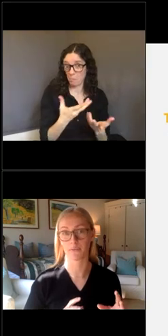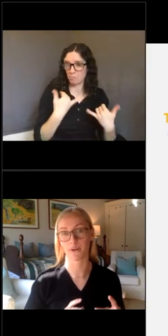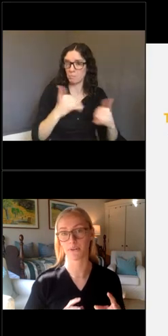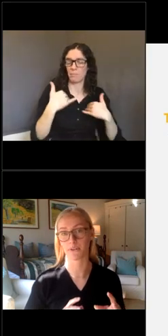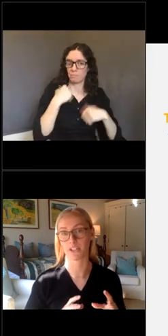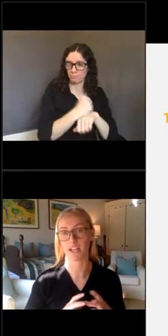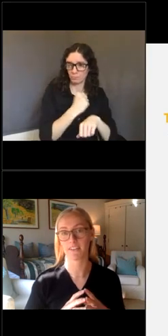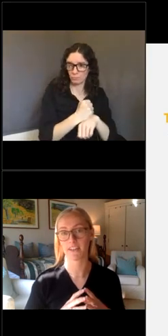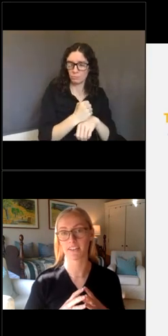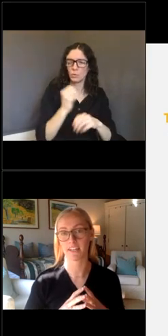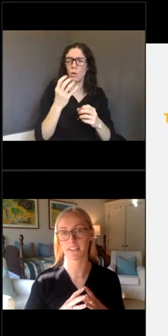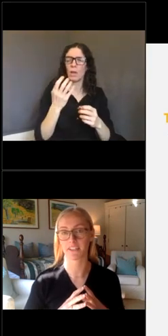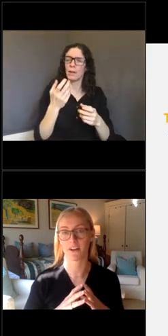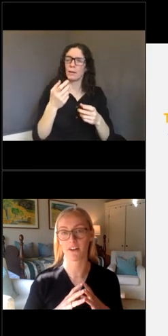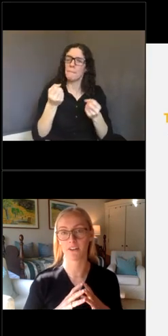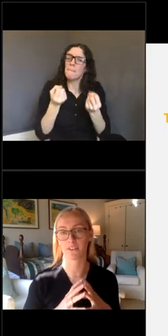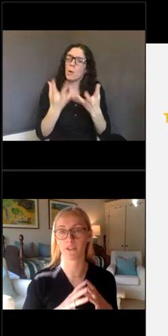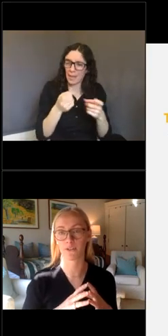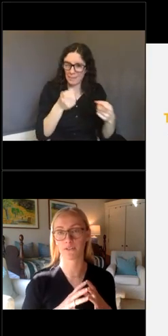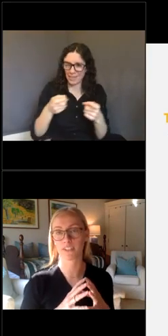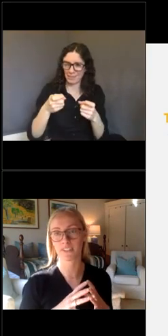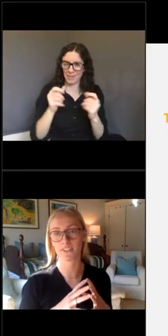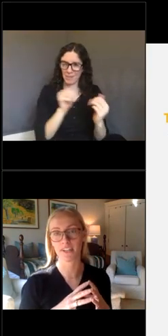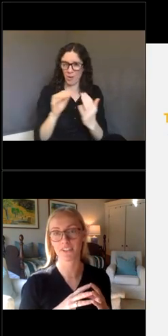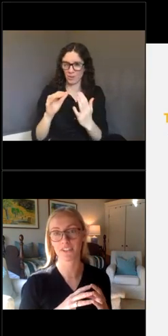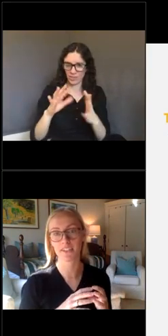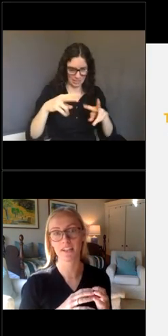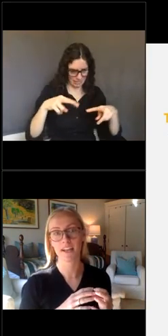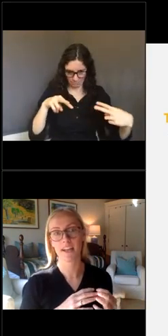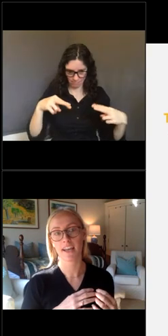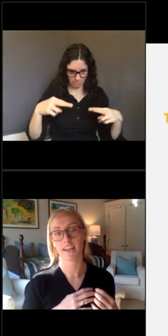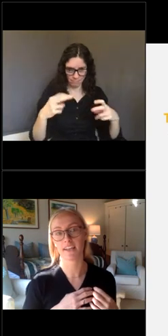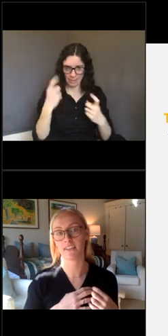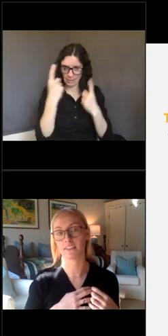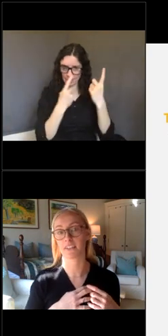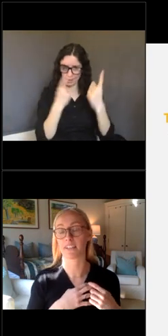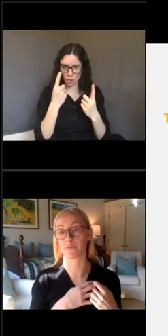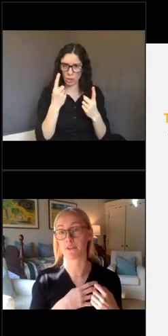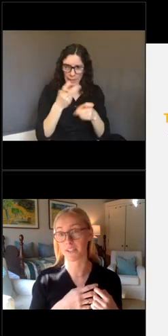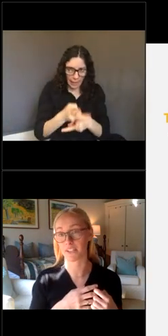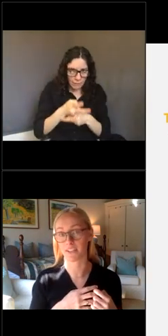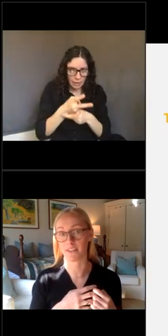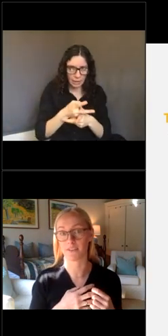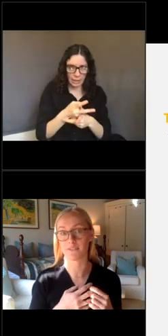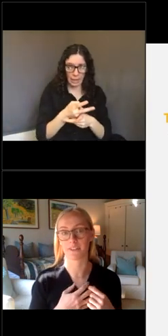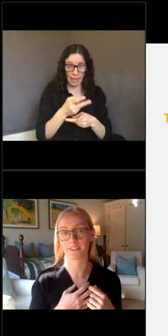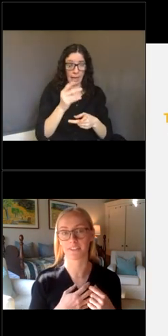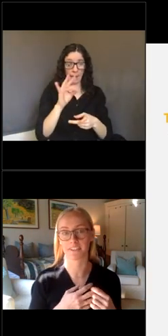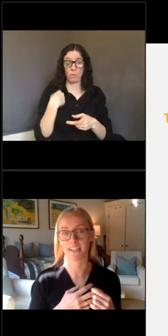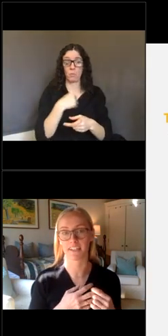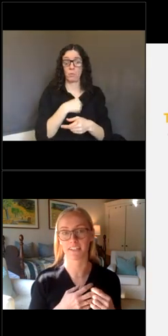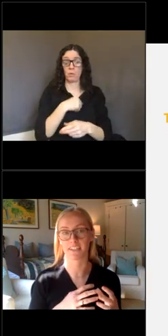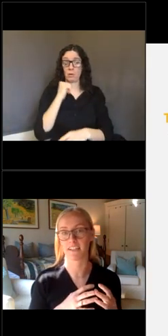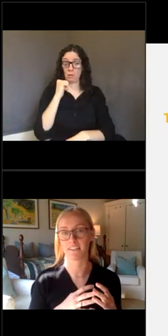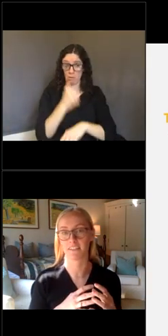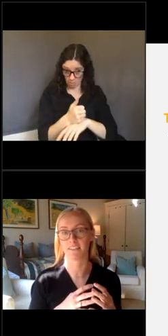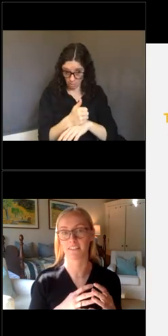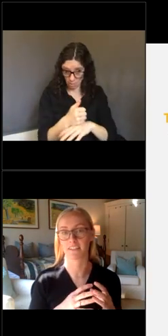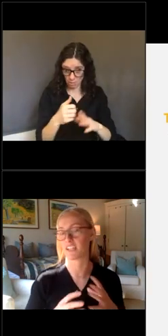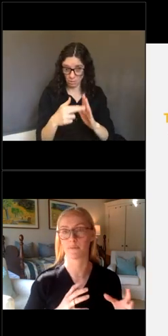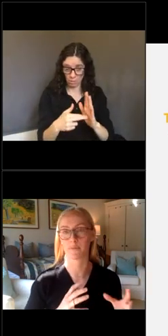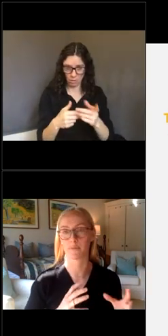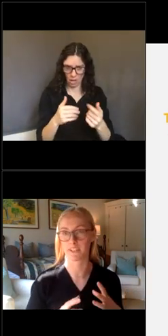multi-management approach that takes on close consideration and collaboration for success